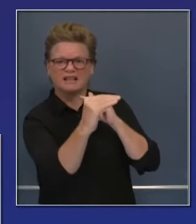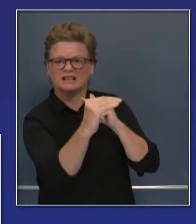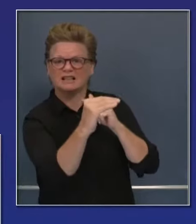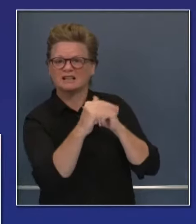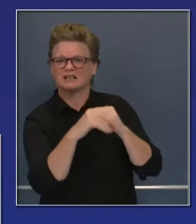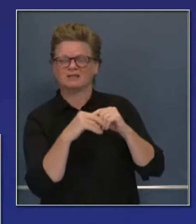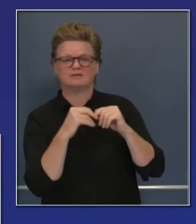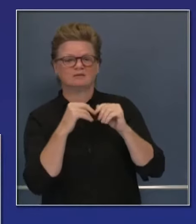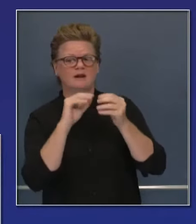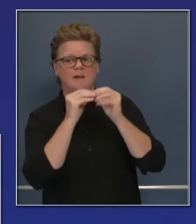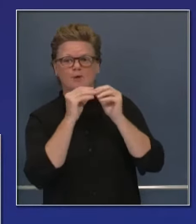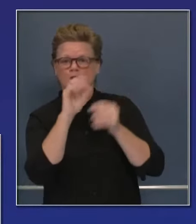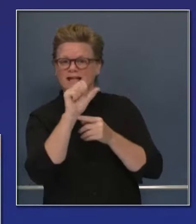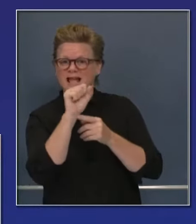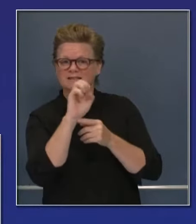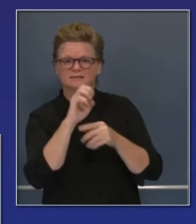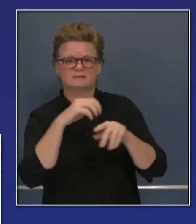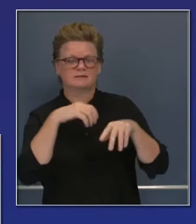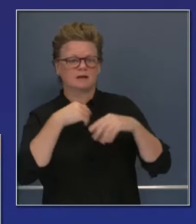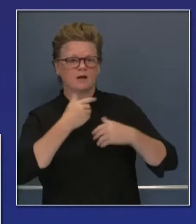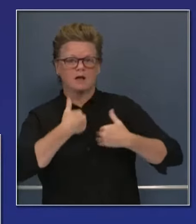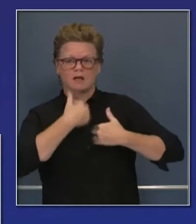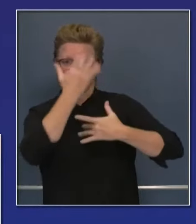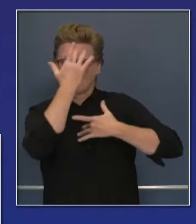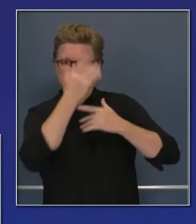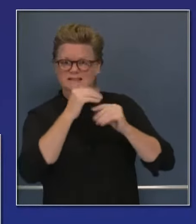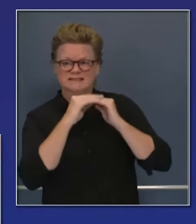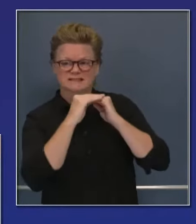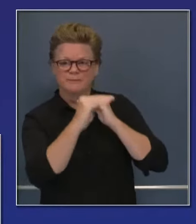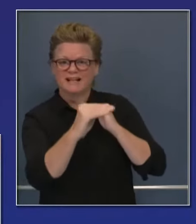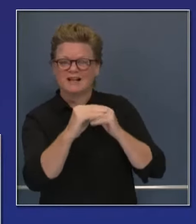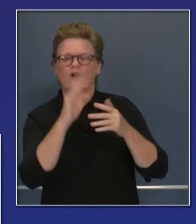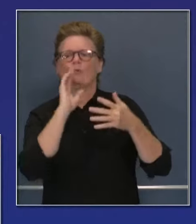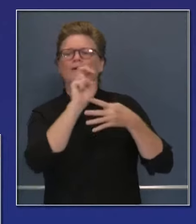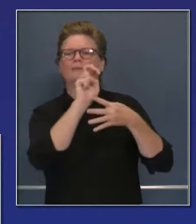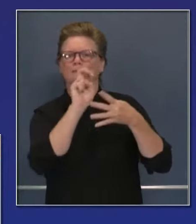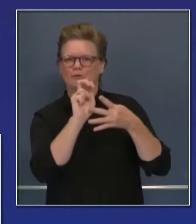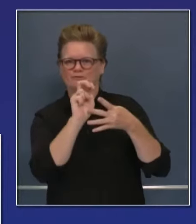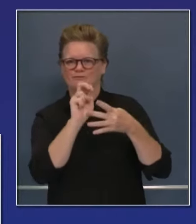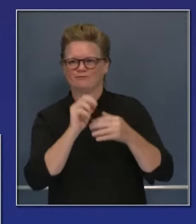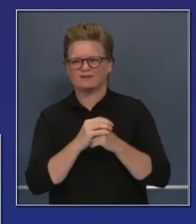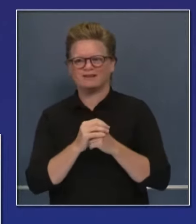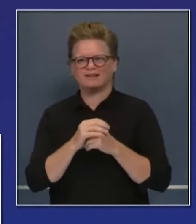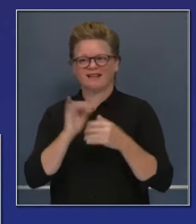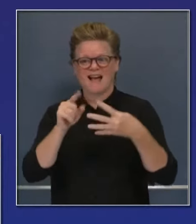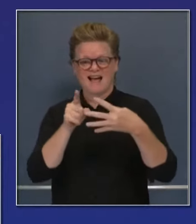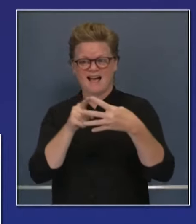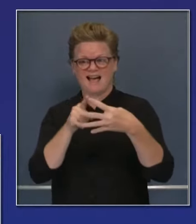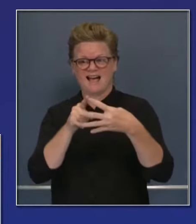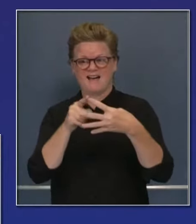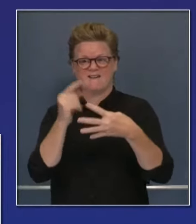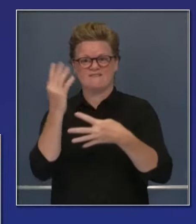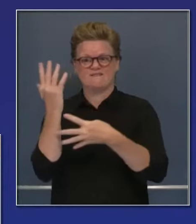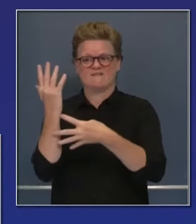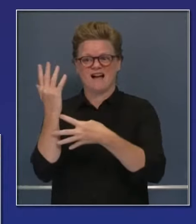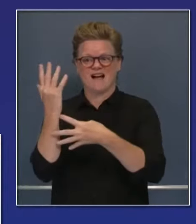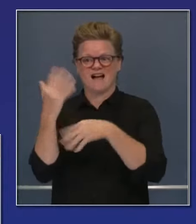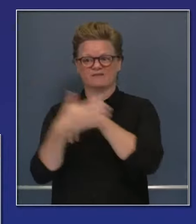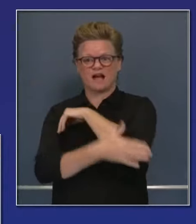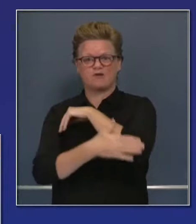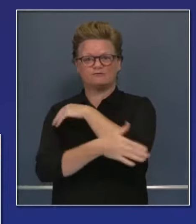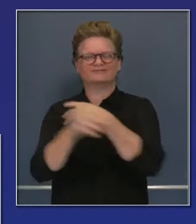we announced that we moved 5 counties from purple tier to red tier. That's 33 counties now in the